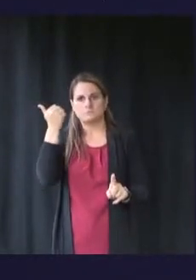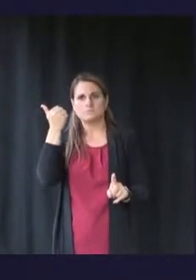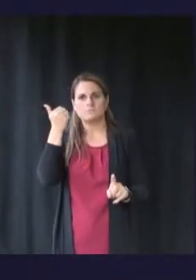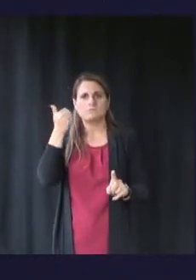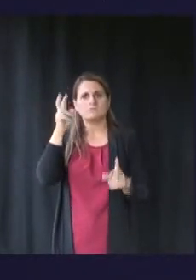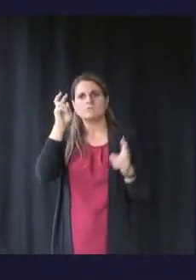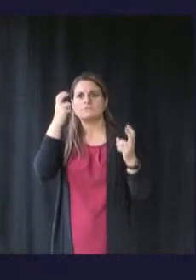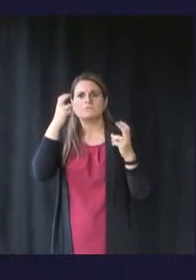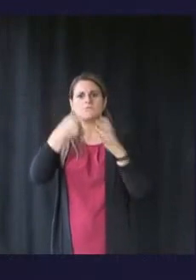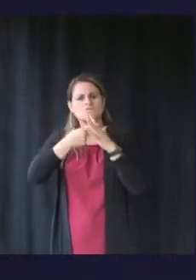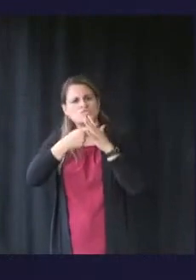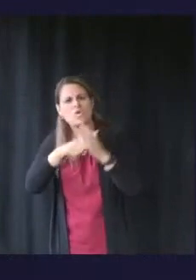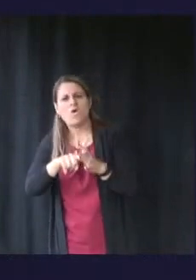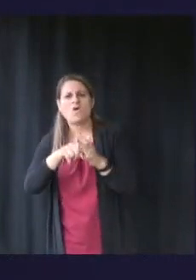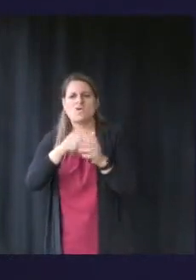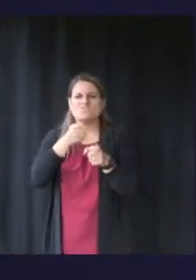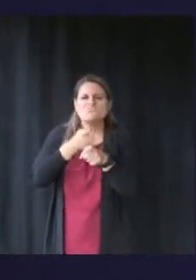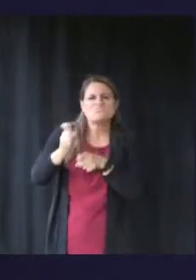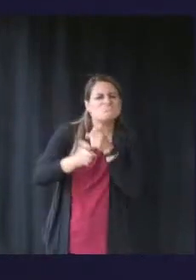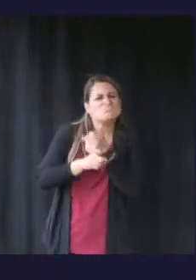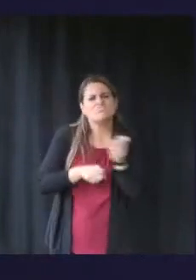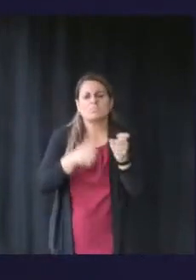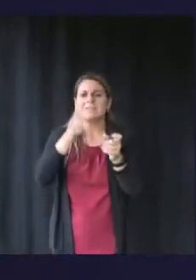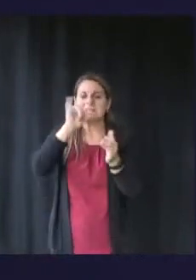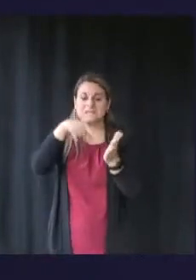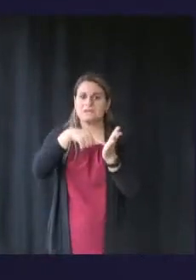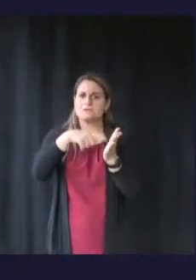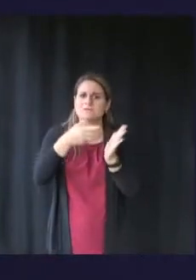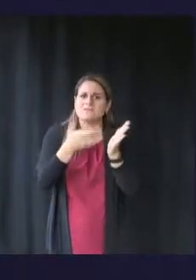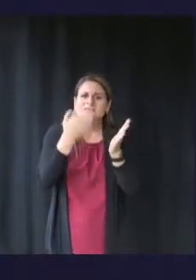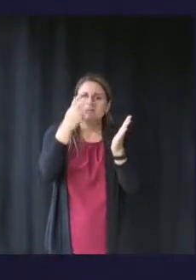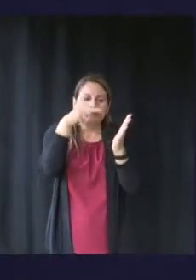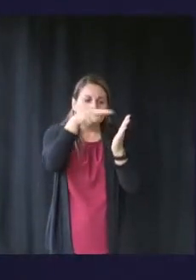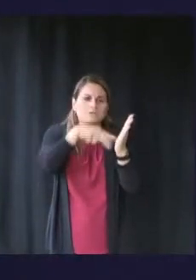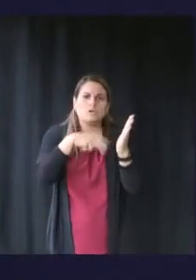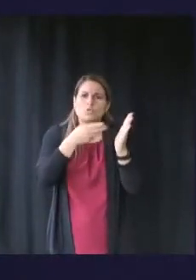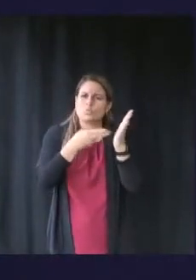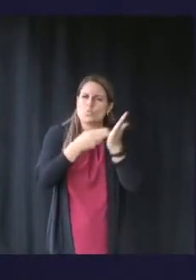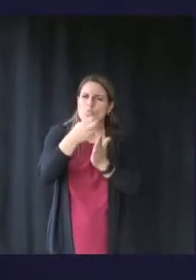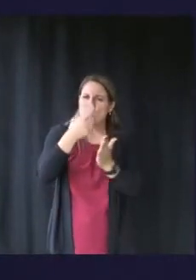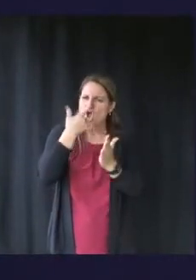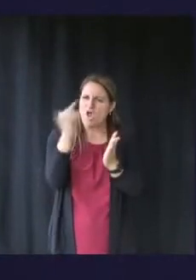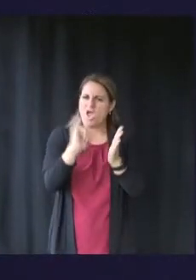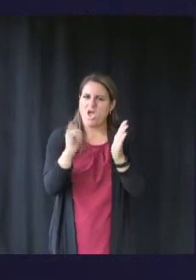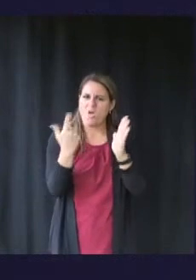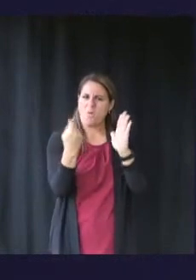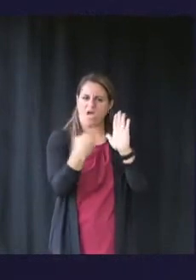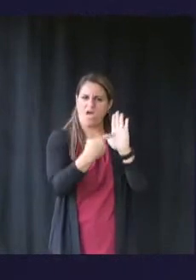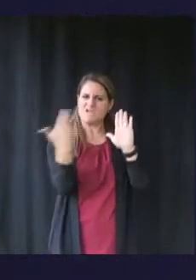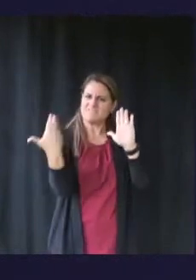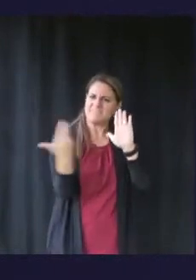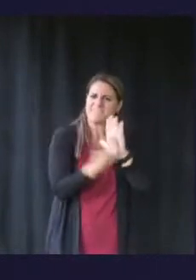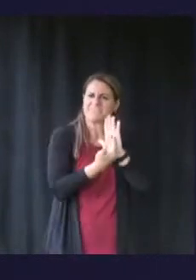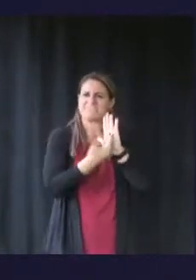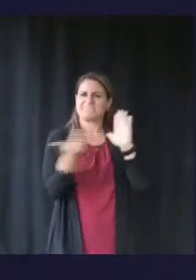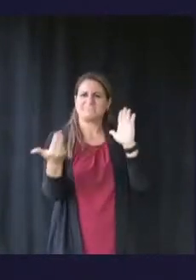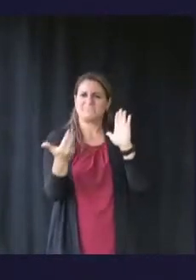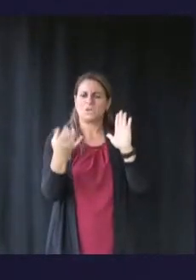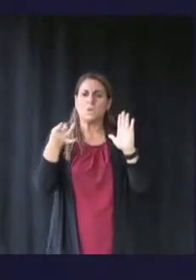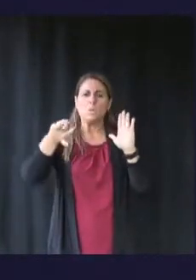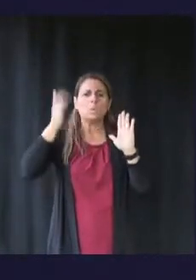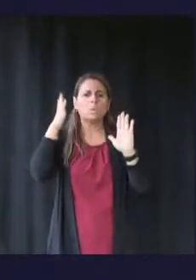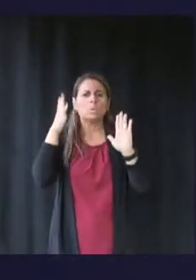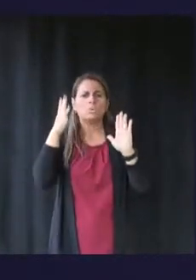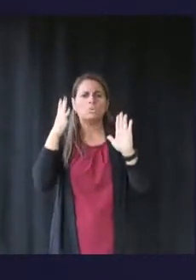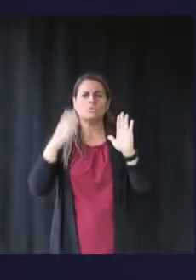truth." The road to tyranny begins with the destruction of truth. In my view, that was